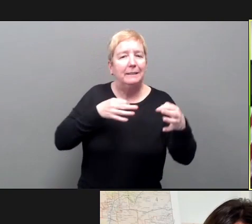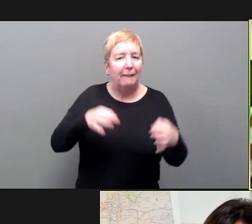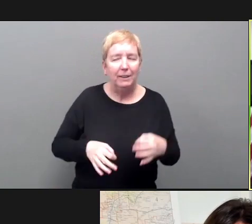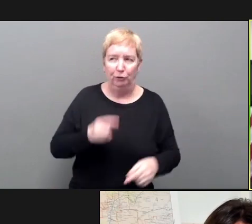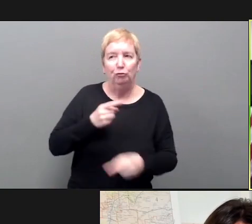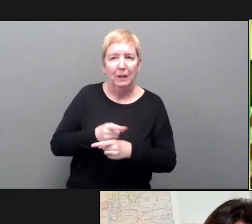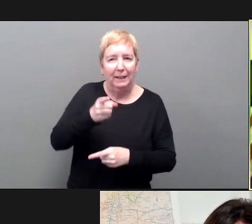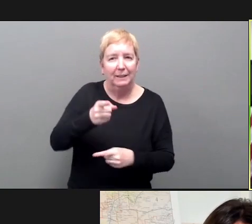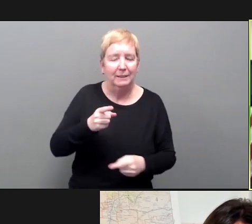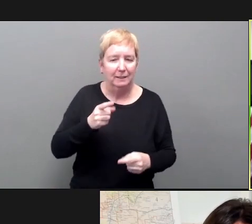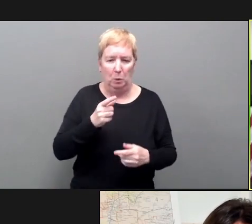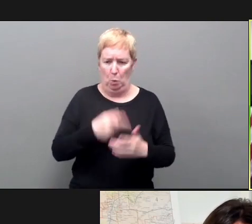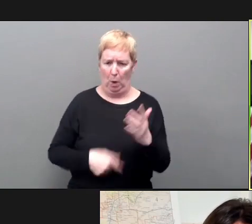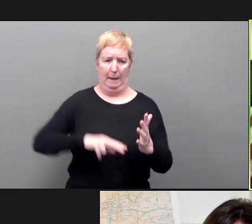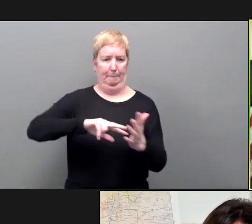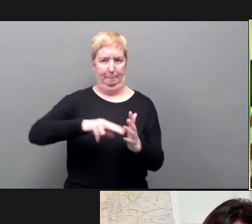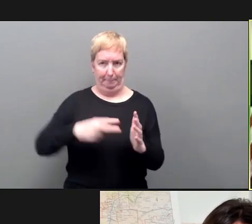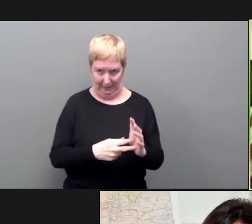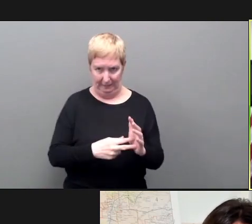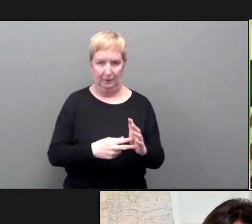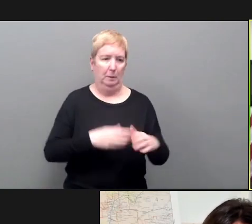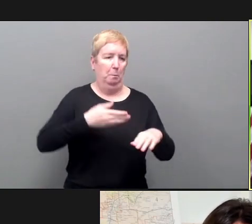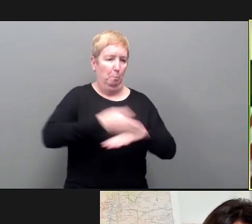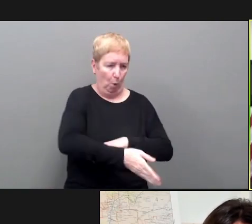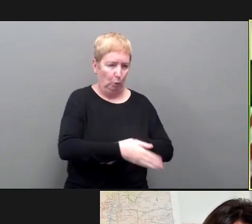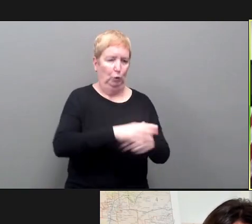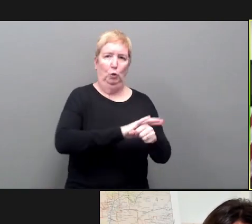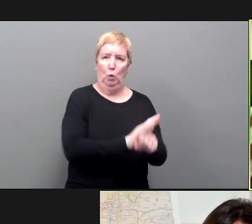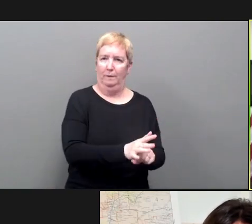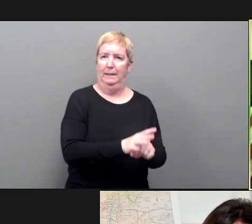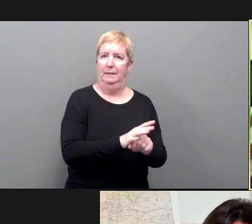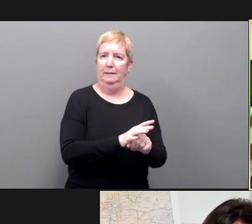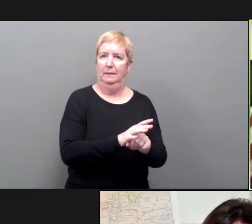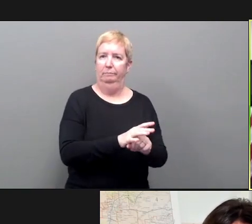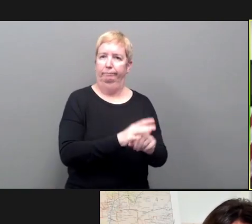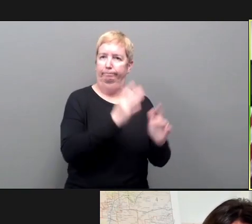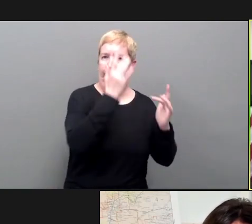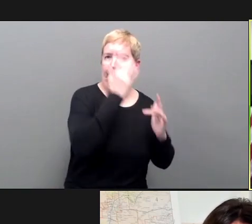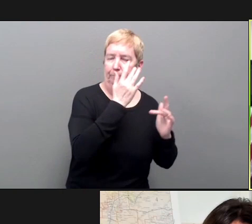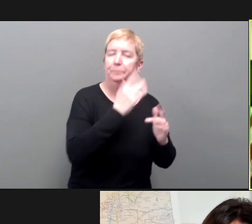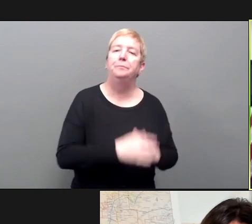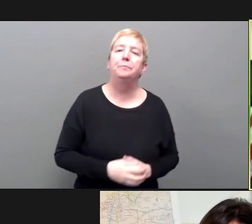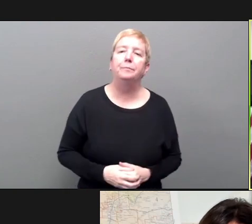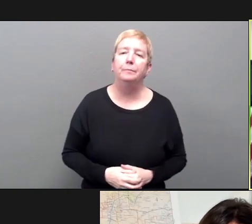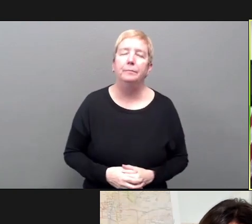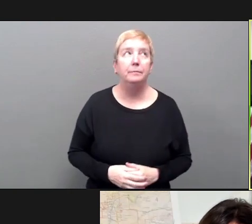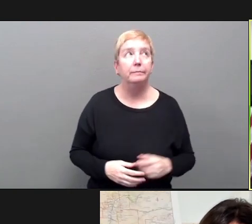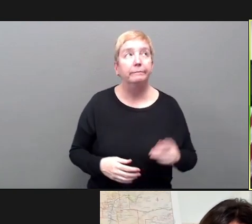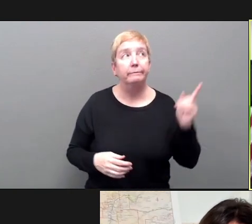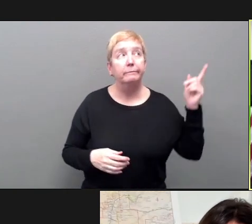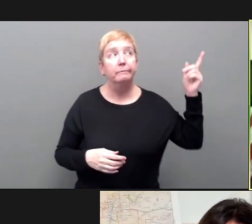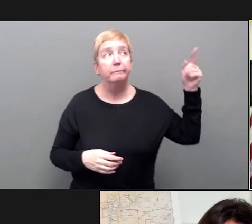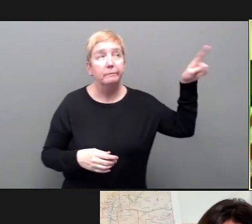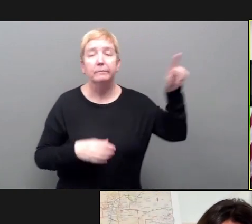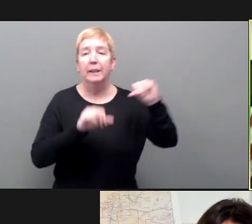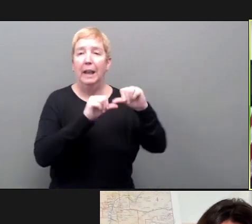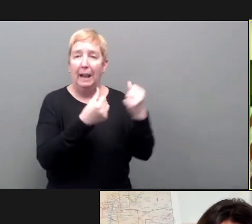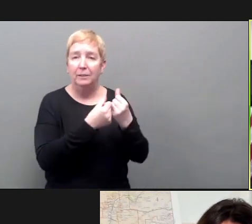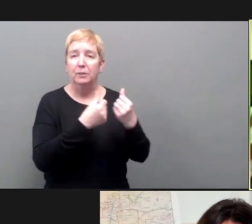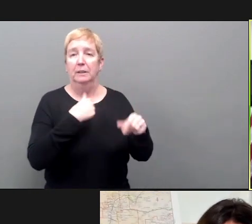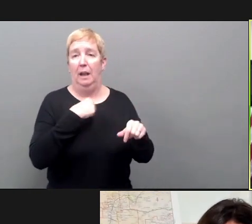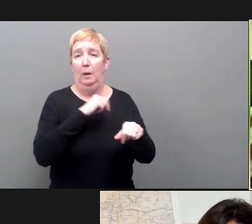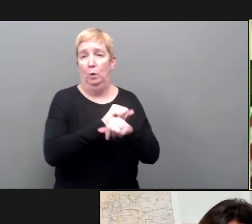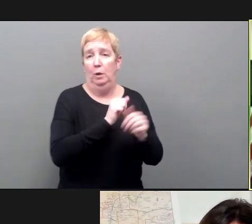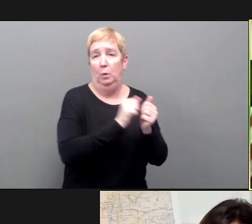our agencies that I'm affiliated with, maybe we're in the ballpark